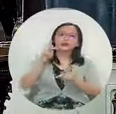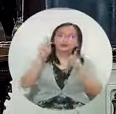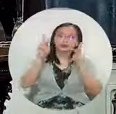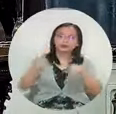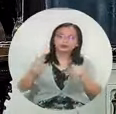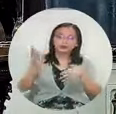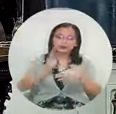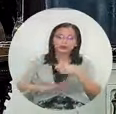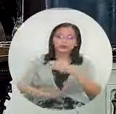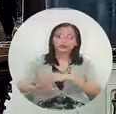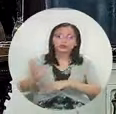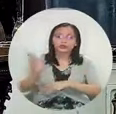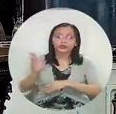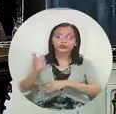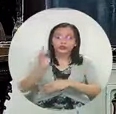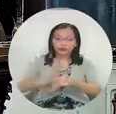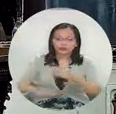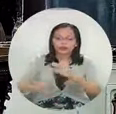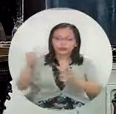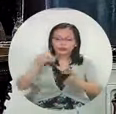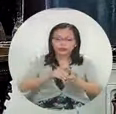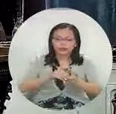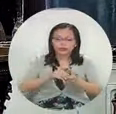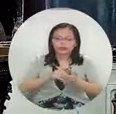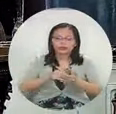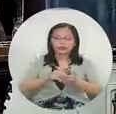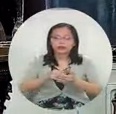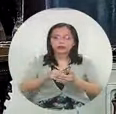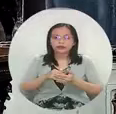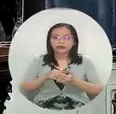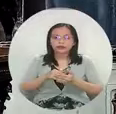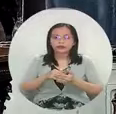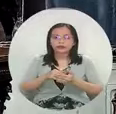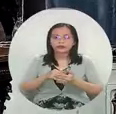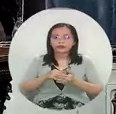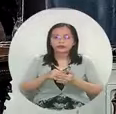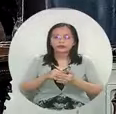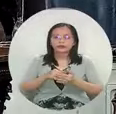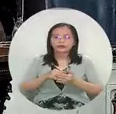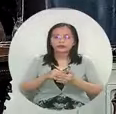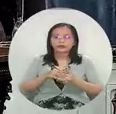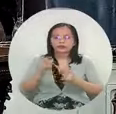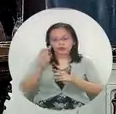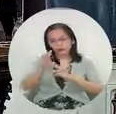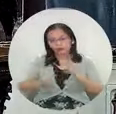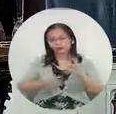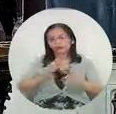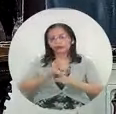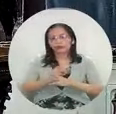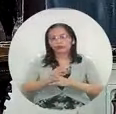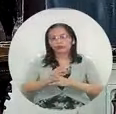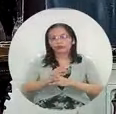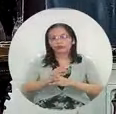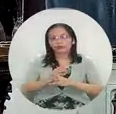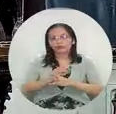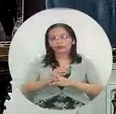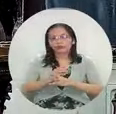Being born again, not of corruptible seed, but of incorruptible, by the word of God, which liveth and abideth